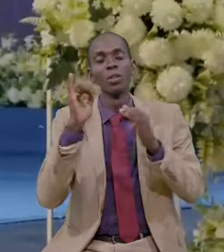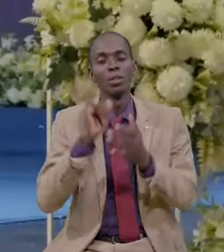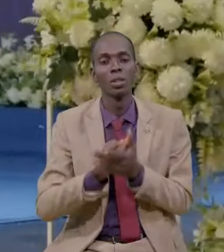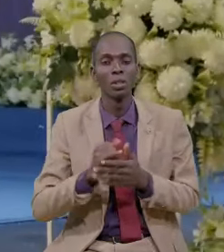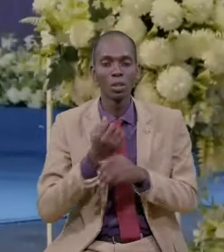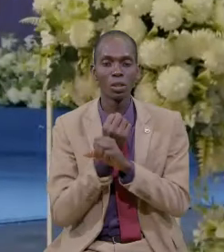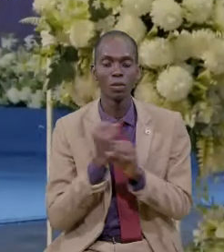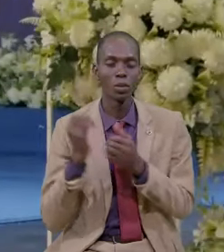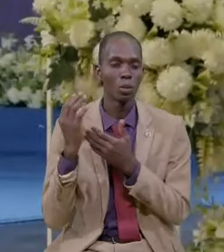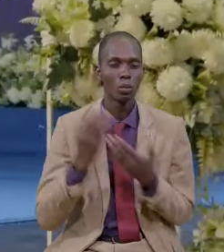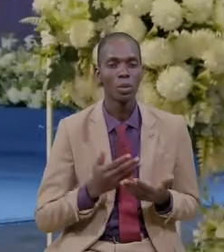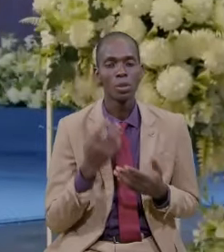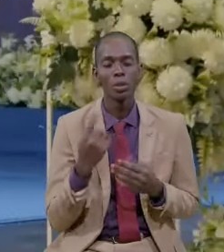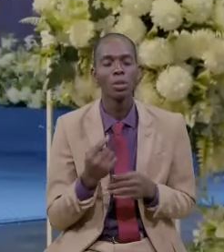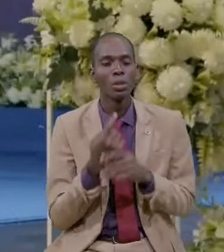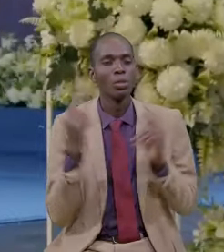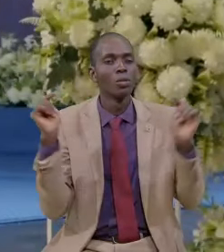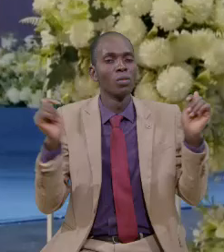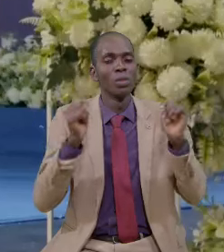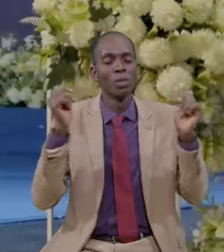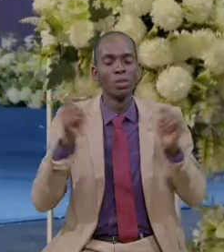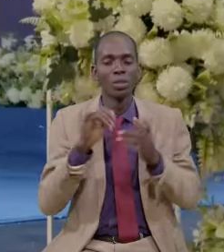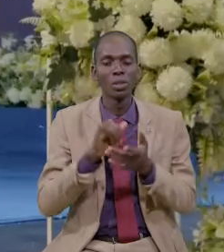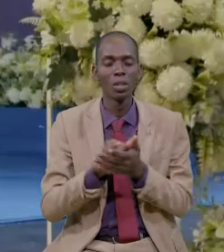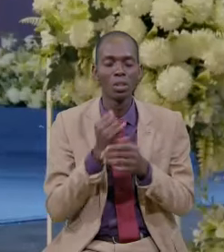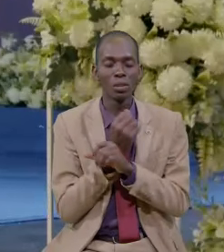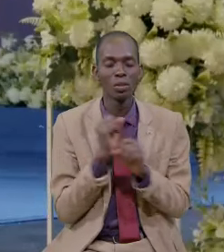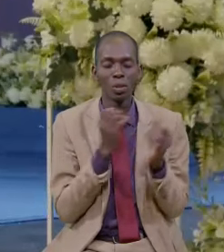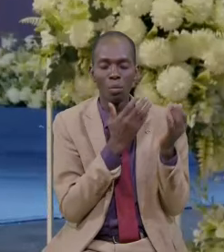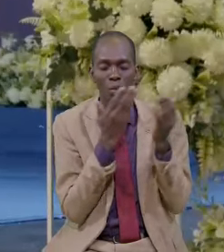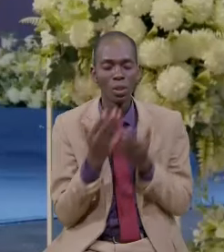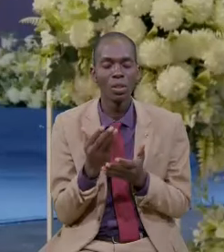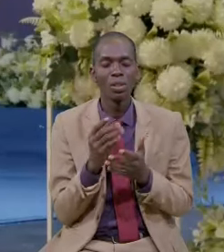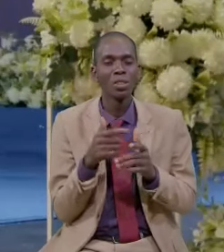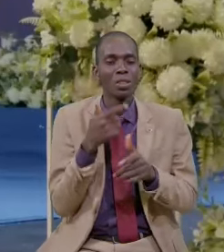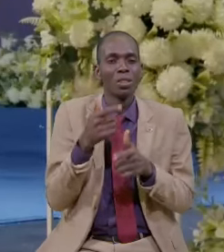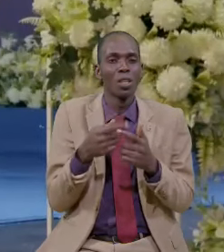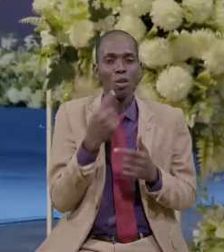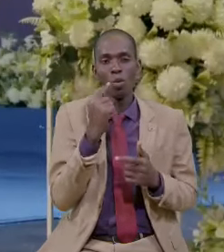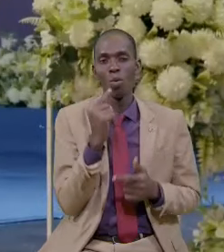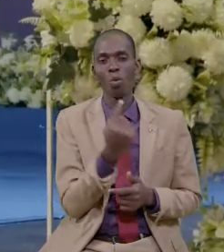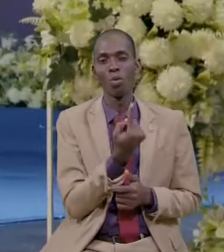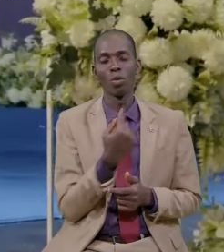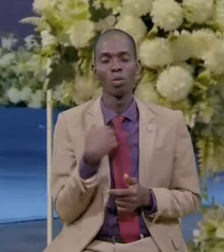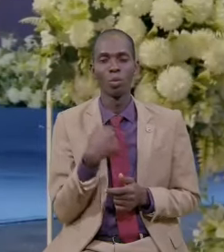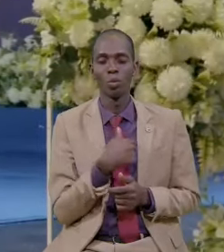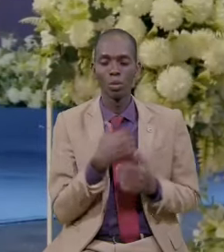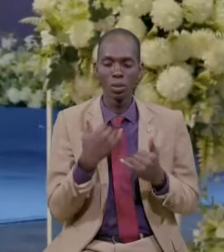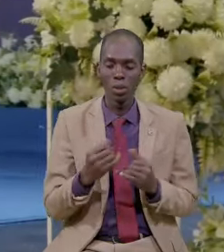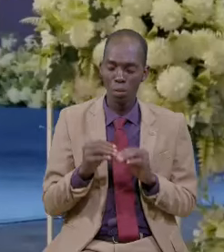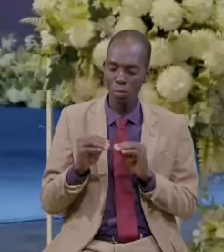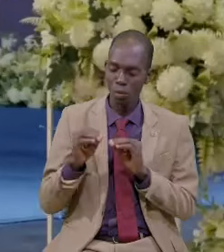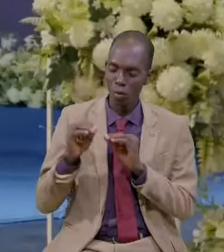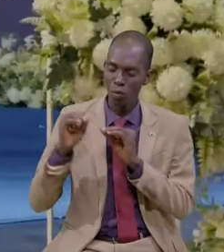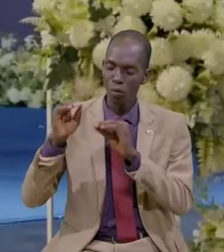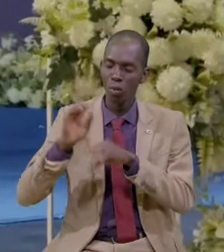triumph that salvation brings. It's only then we now move towards the next step.